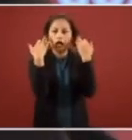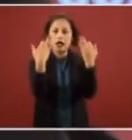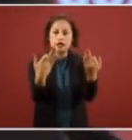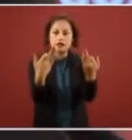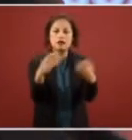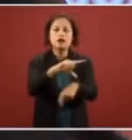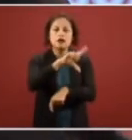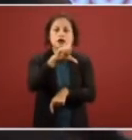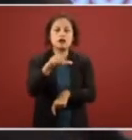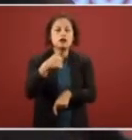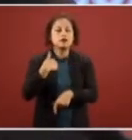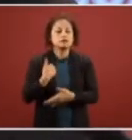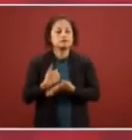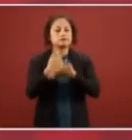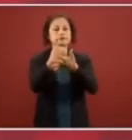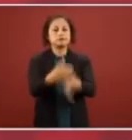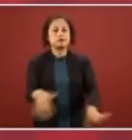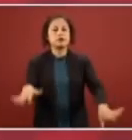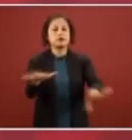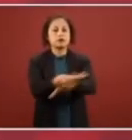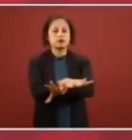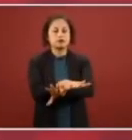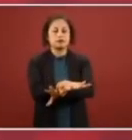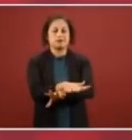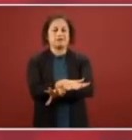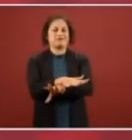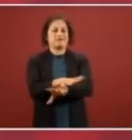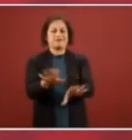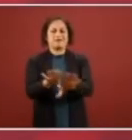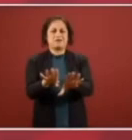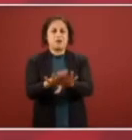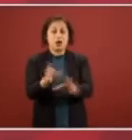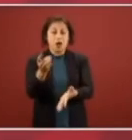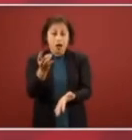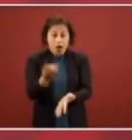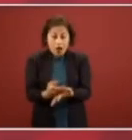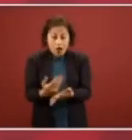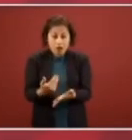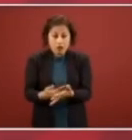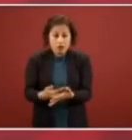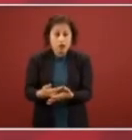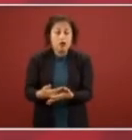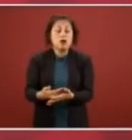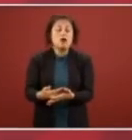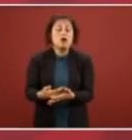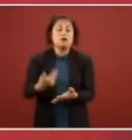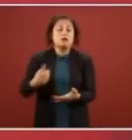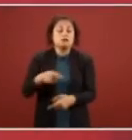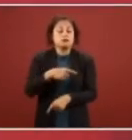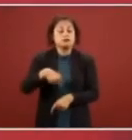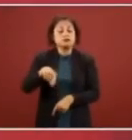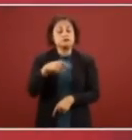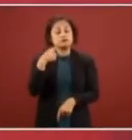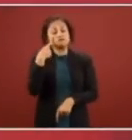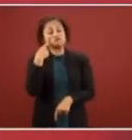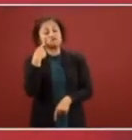just administering la pobreza, la poverty, marginalization, sacando provecho or taking advantage